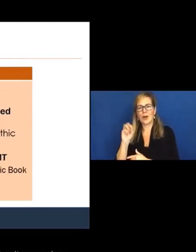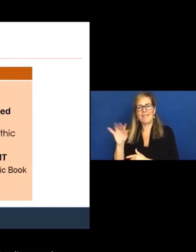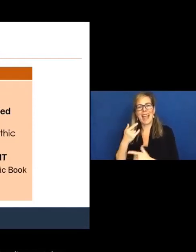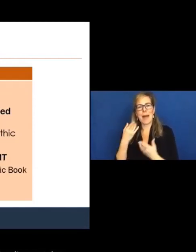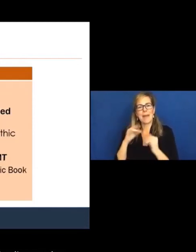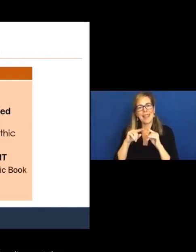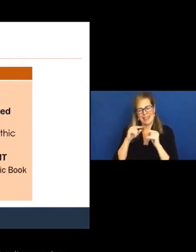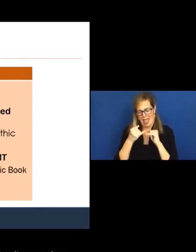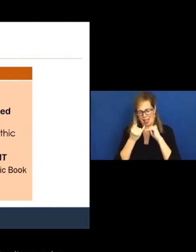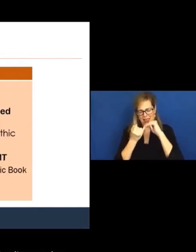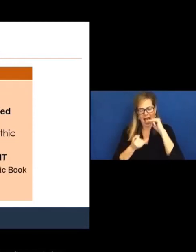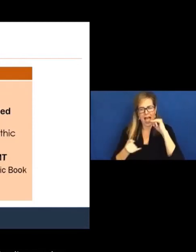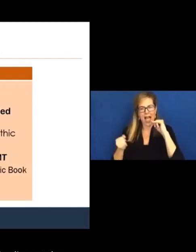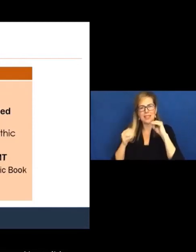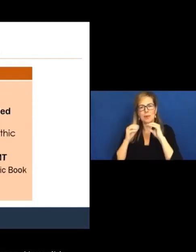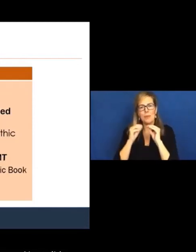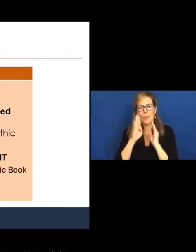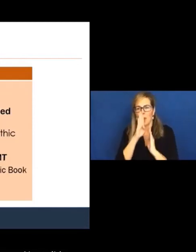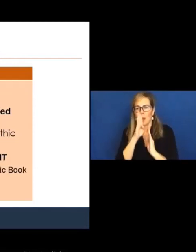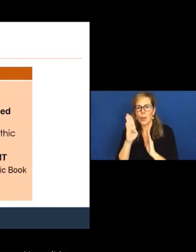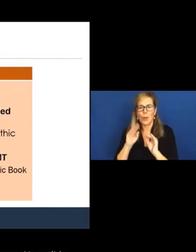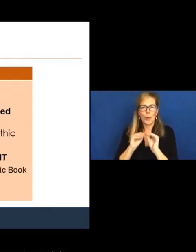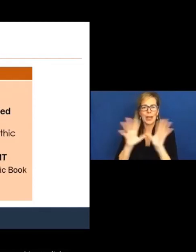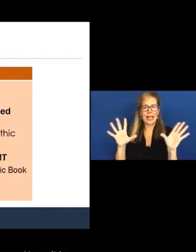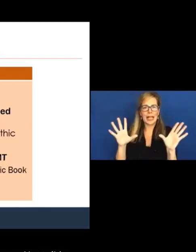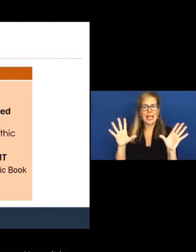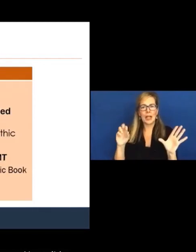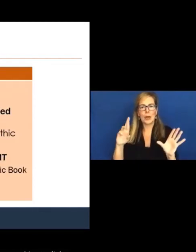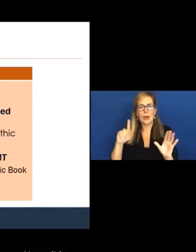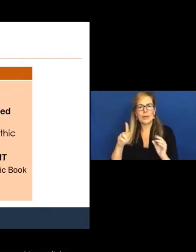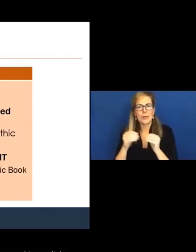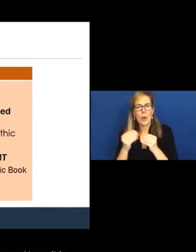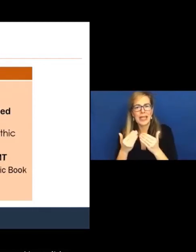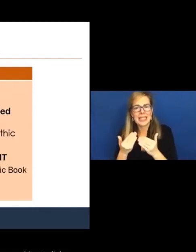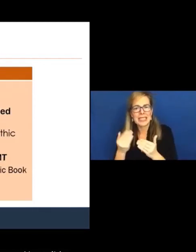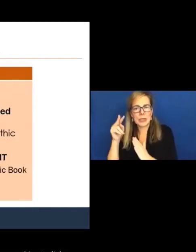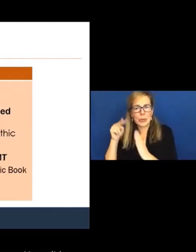they're just more clear, more crisp, and easier to read on the screen.